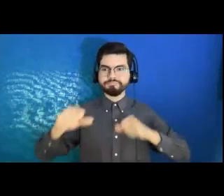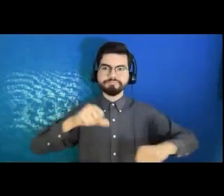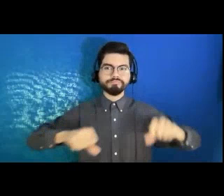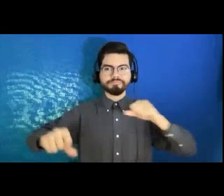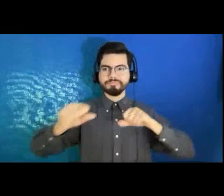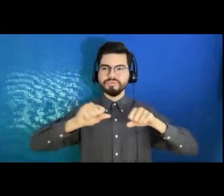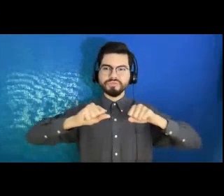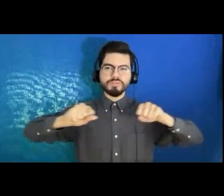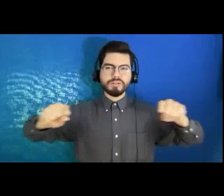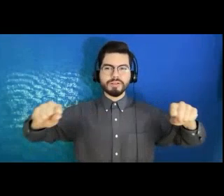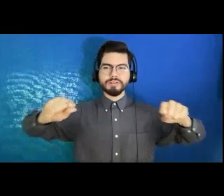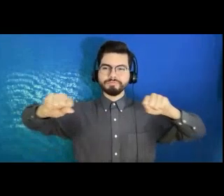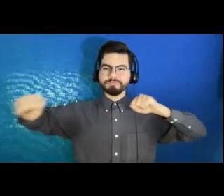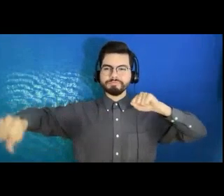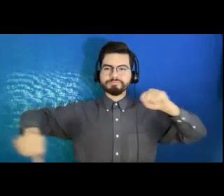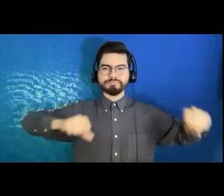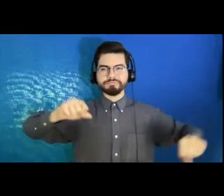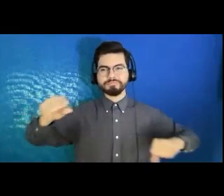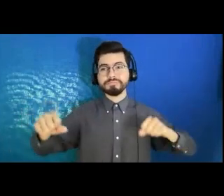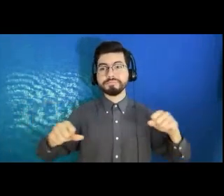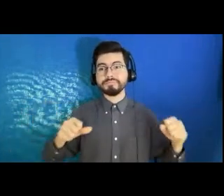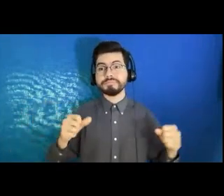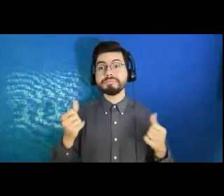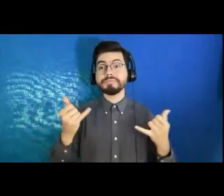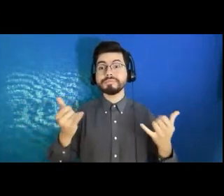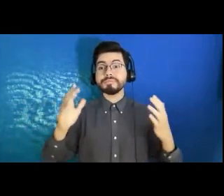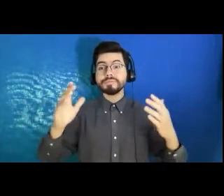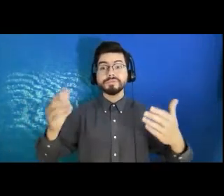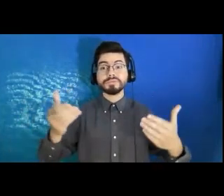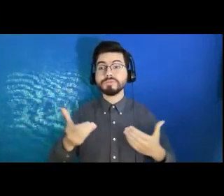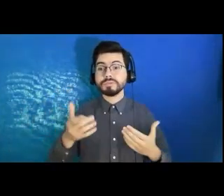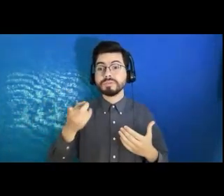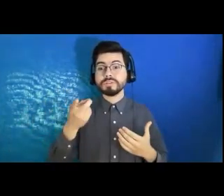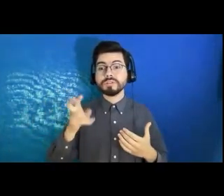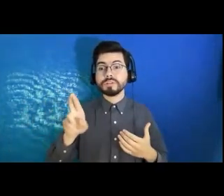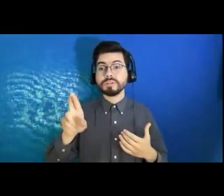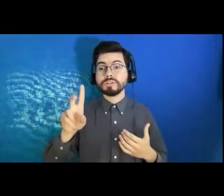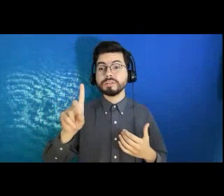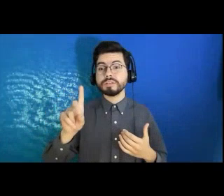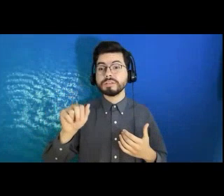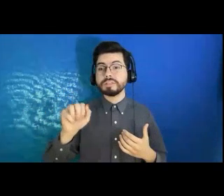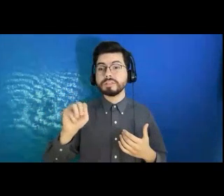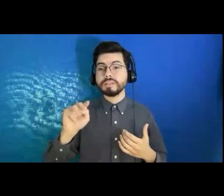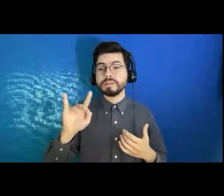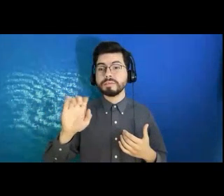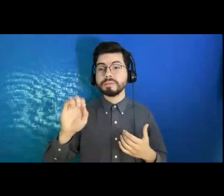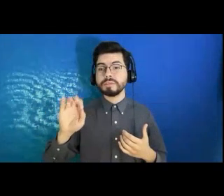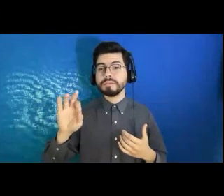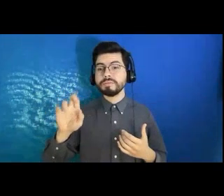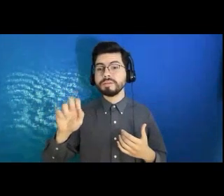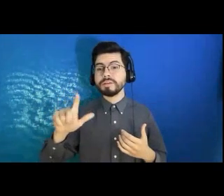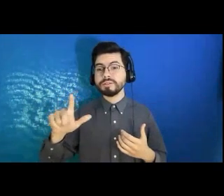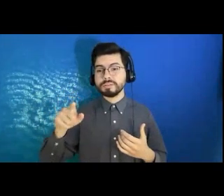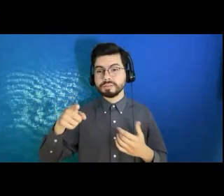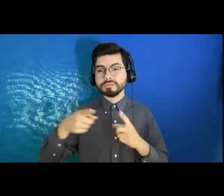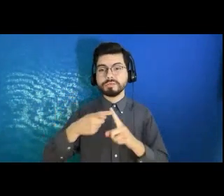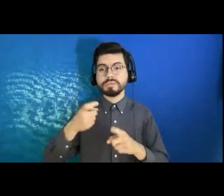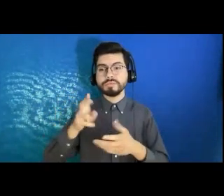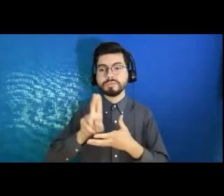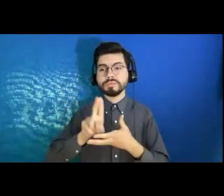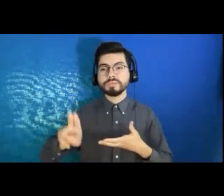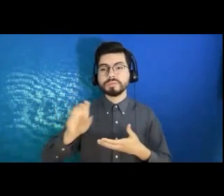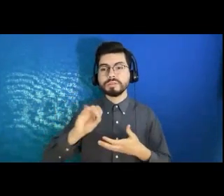bit. While you're doing that, I'd like to introduce you to Dr. Jamie Farrell. He's come from the University of Utah to talk to us about